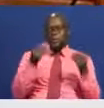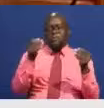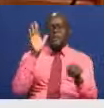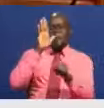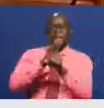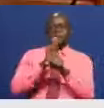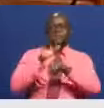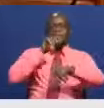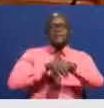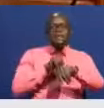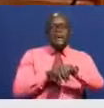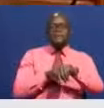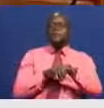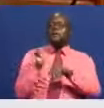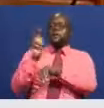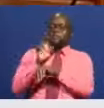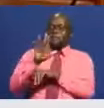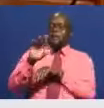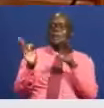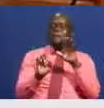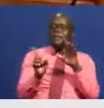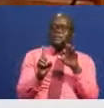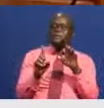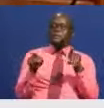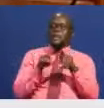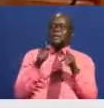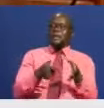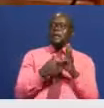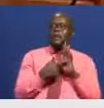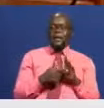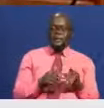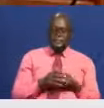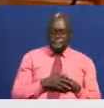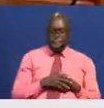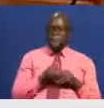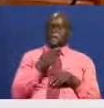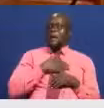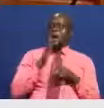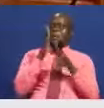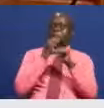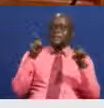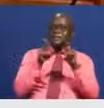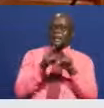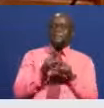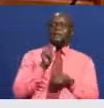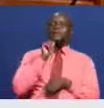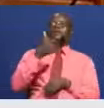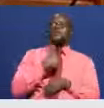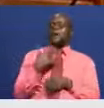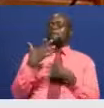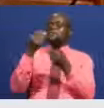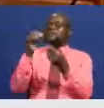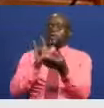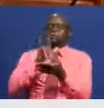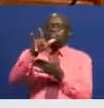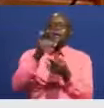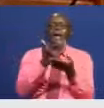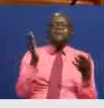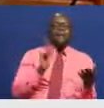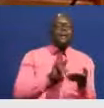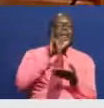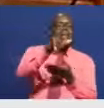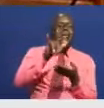lot of time to supervise your ministries as required. Our president also does not have to fly every other